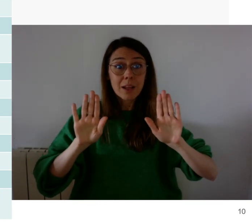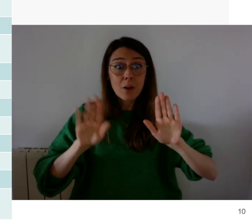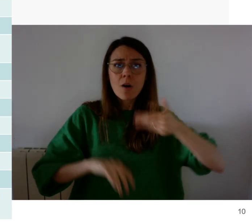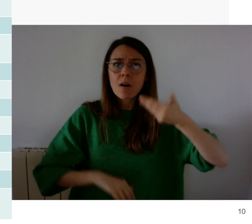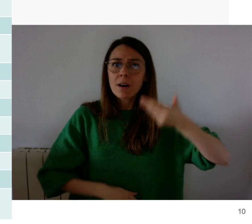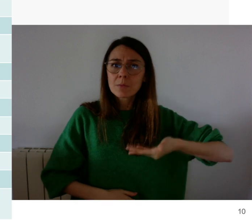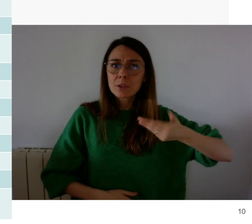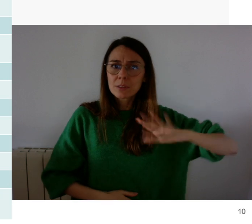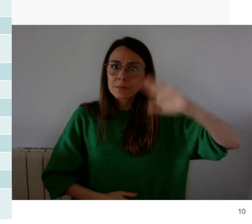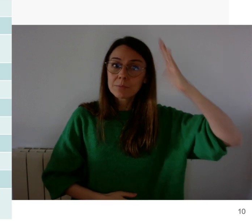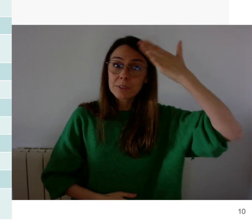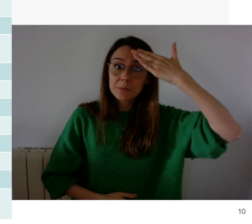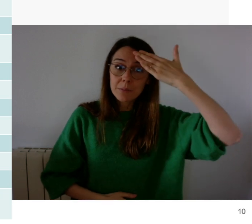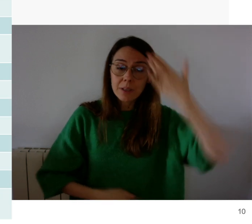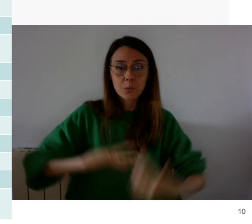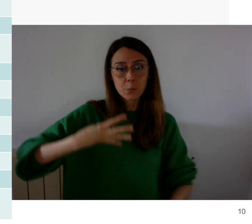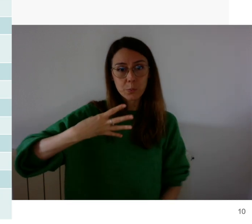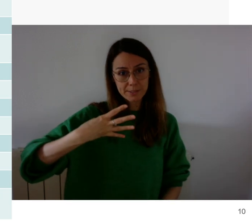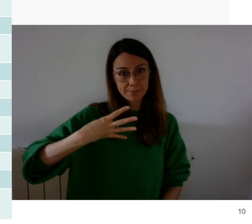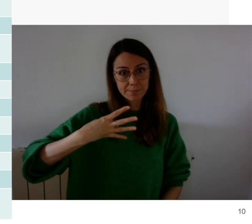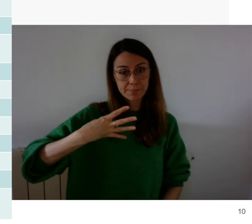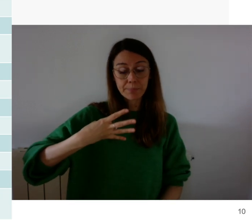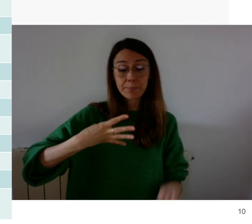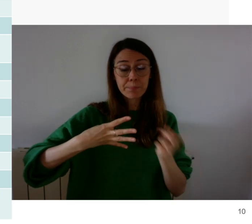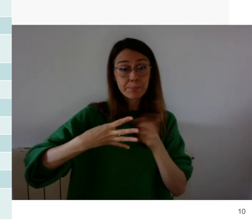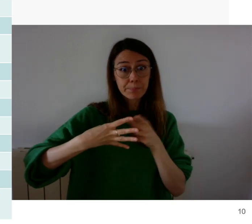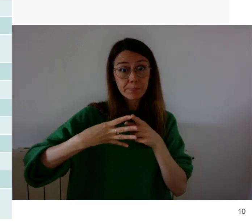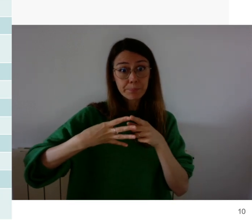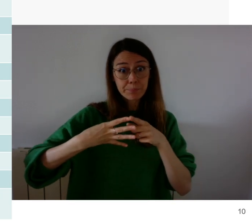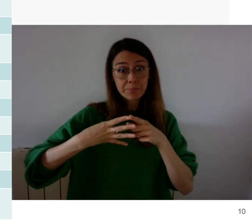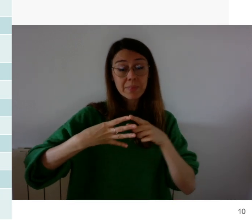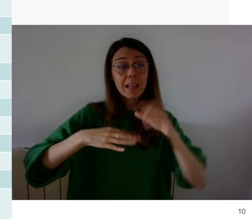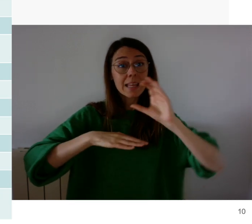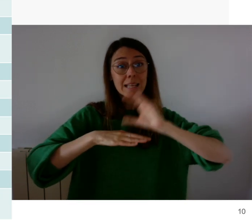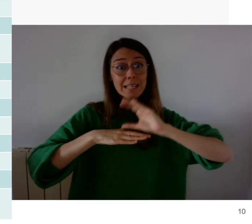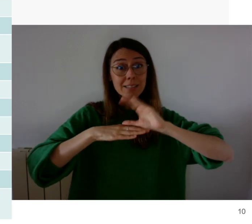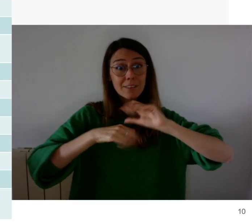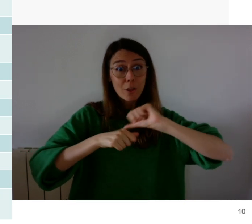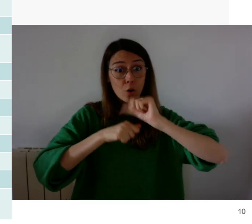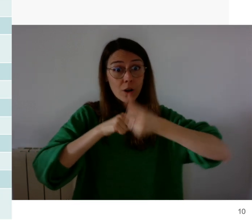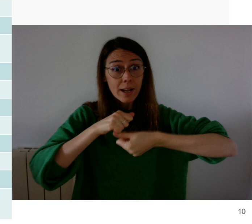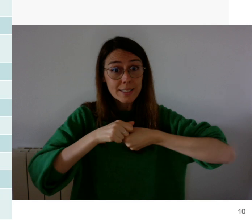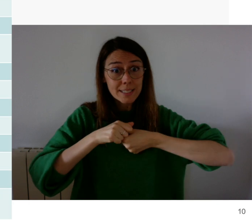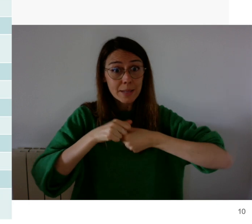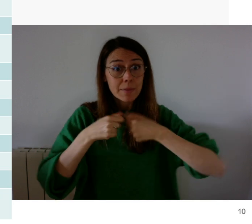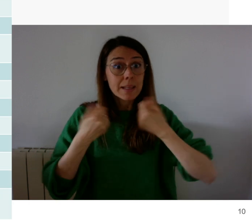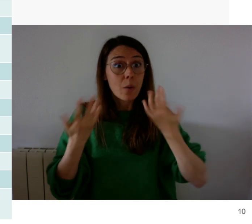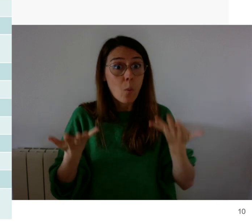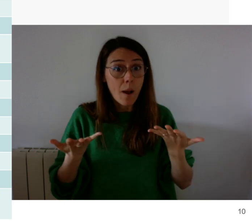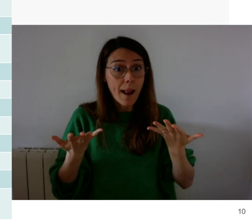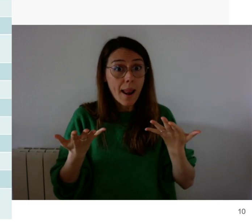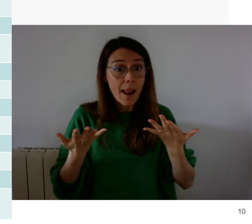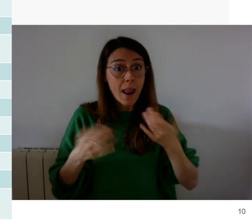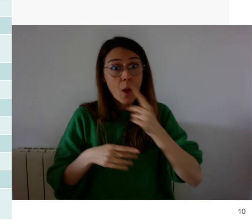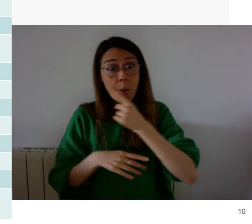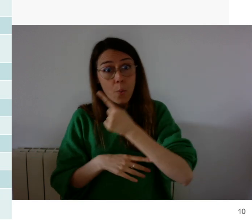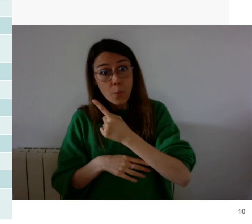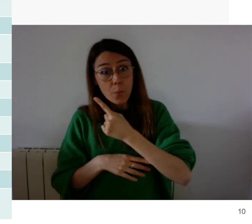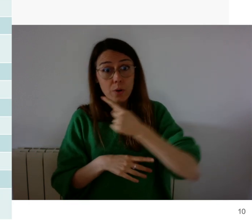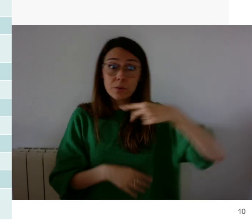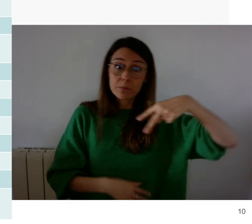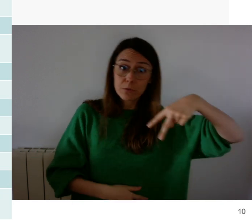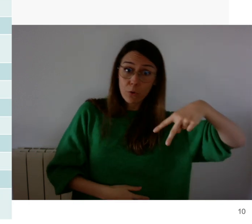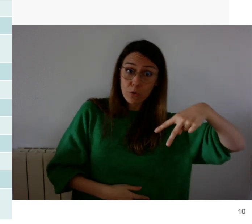table, but the relevant ones for this talk are classifier,